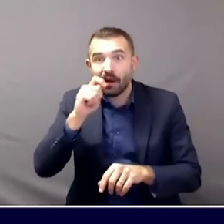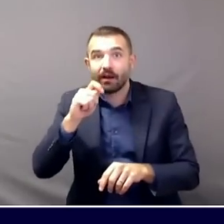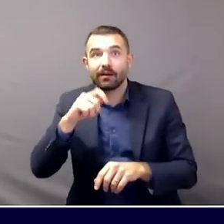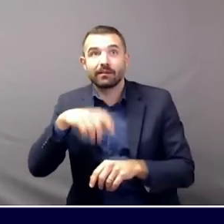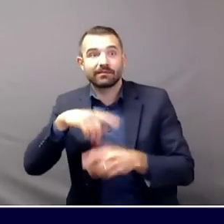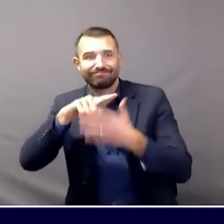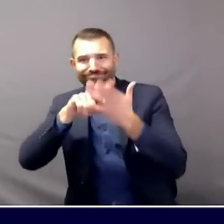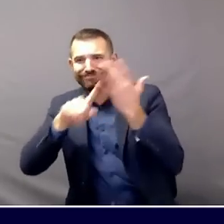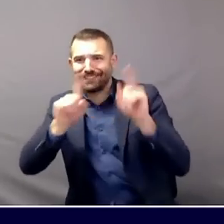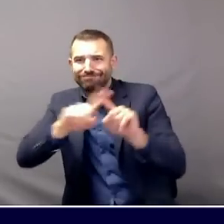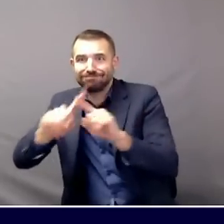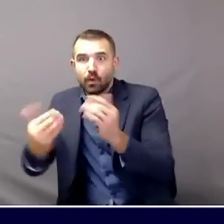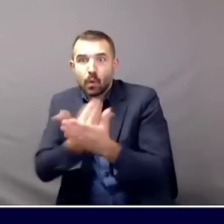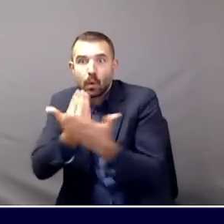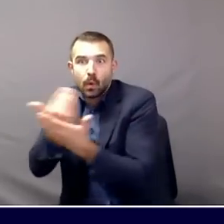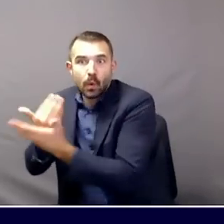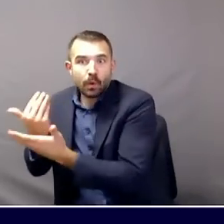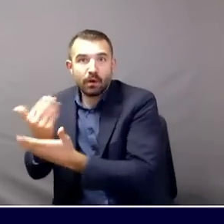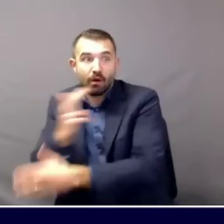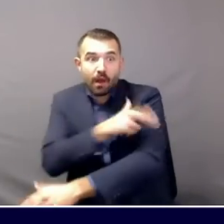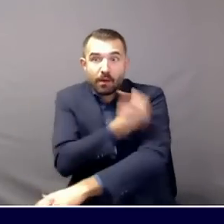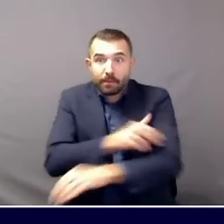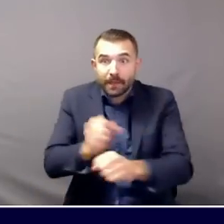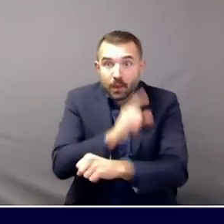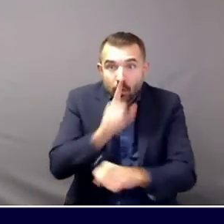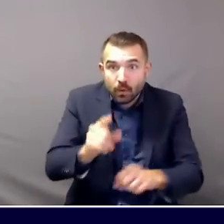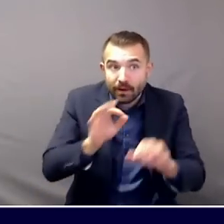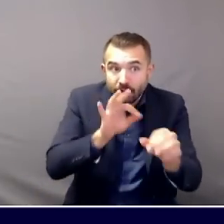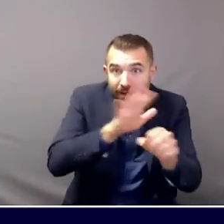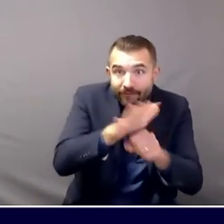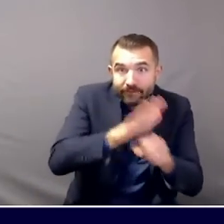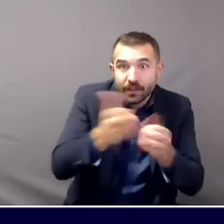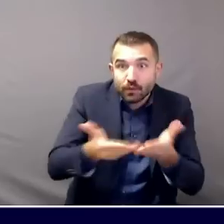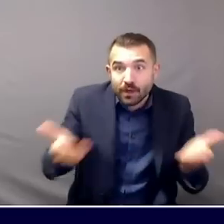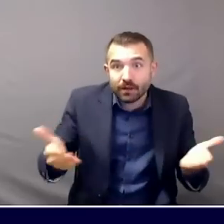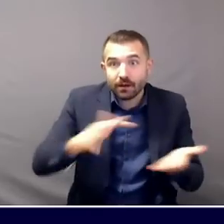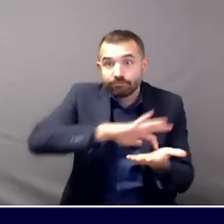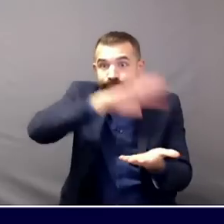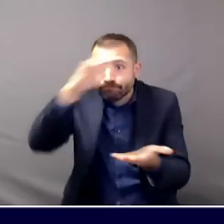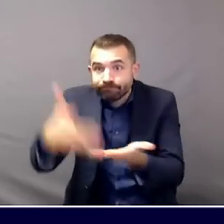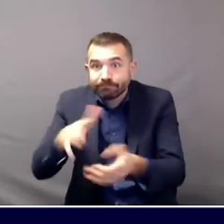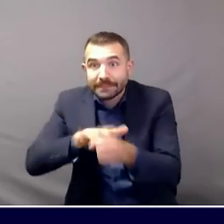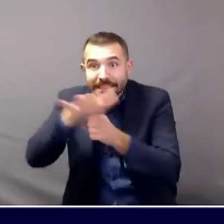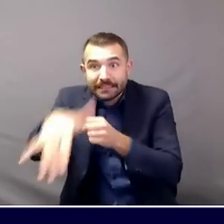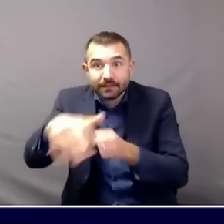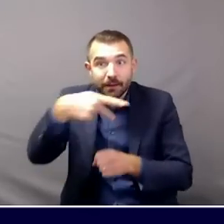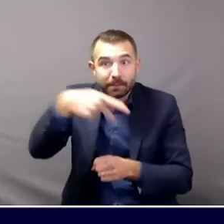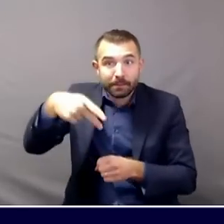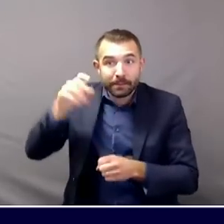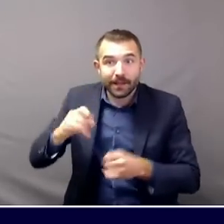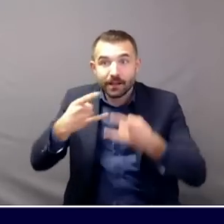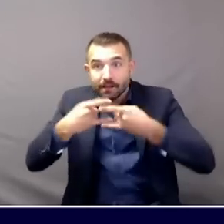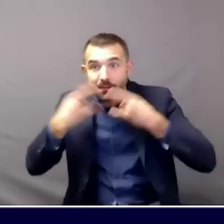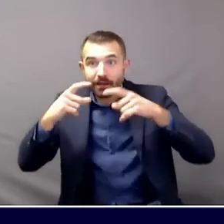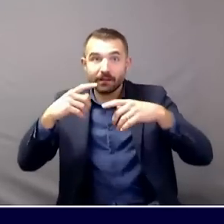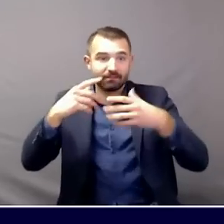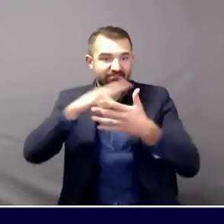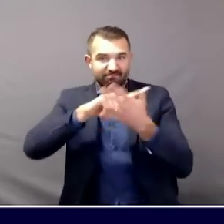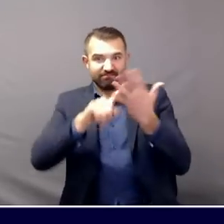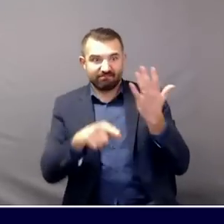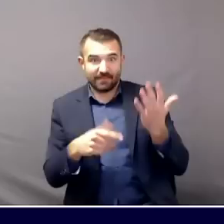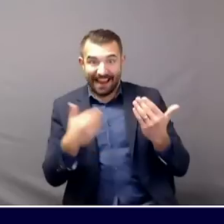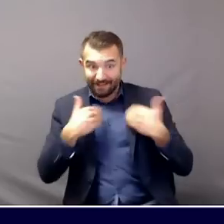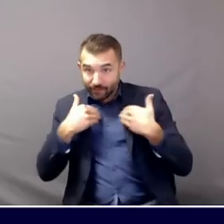municipalities to expand our surge capacity and stockpile personal protective equipment, which we fondly come to know as